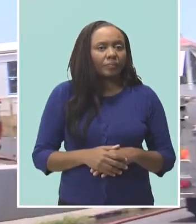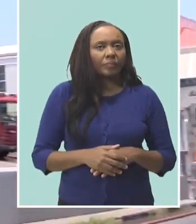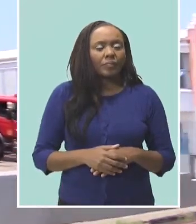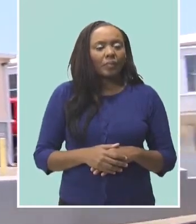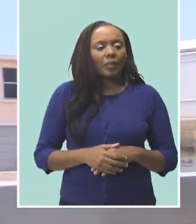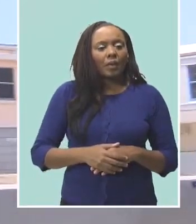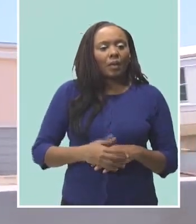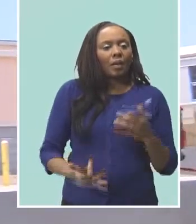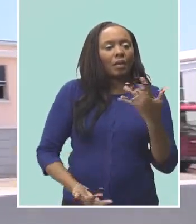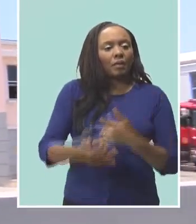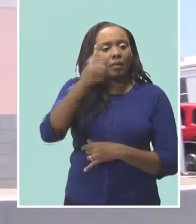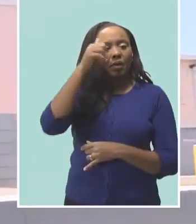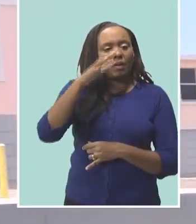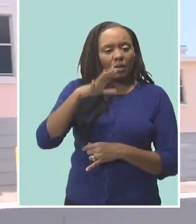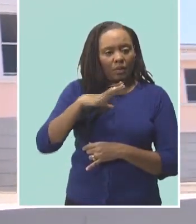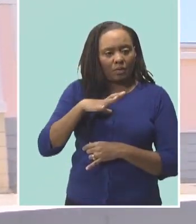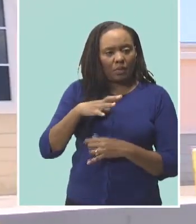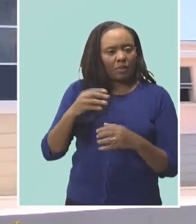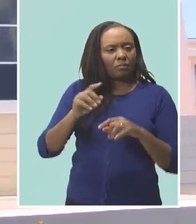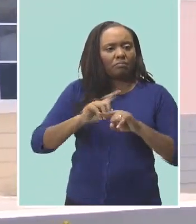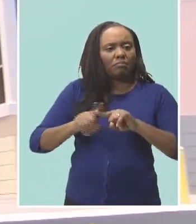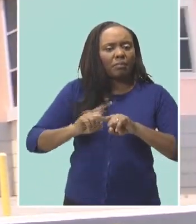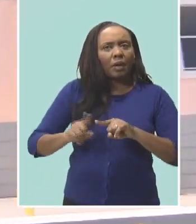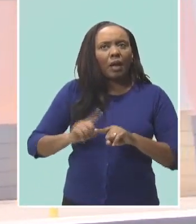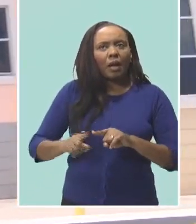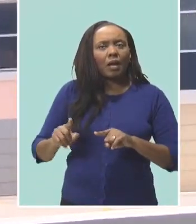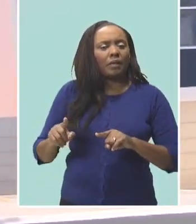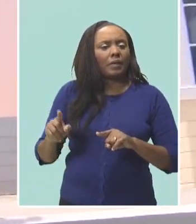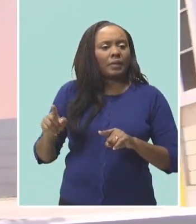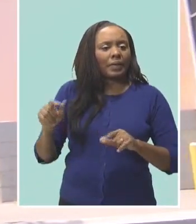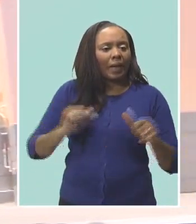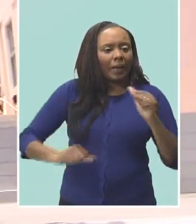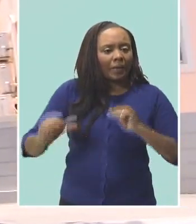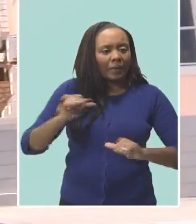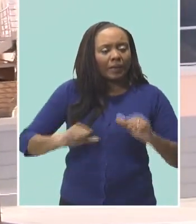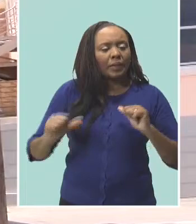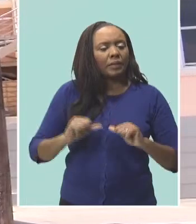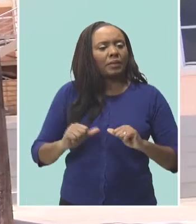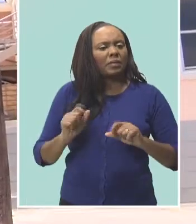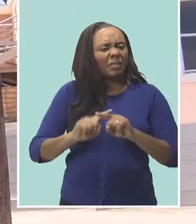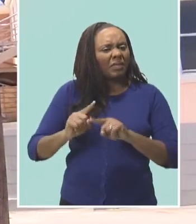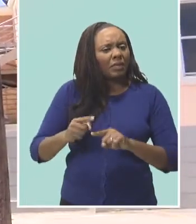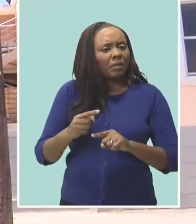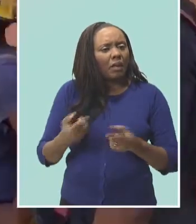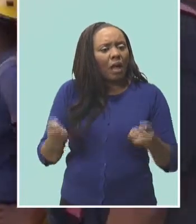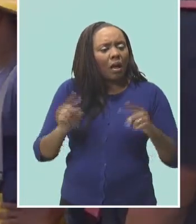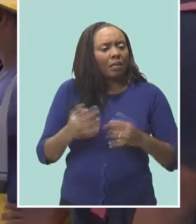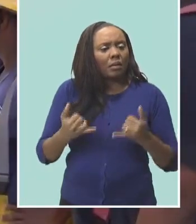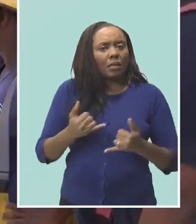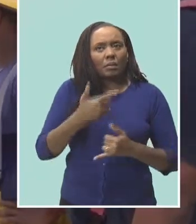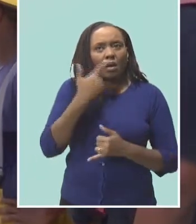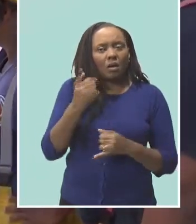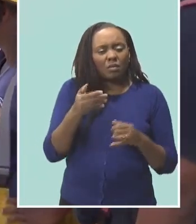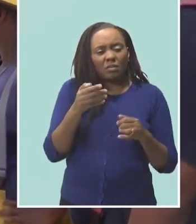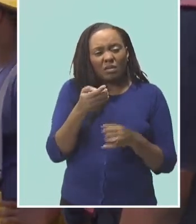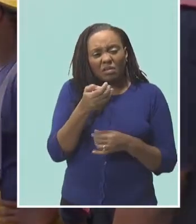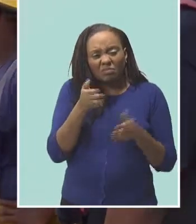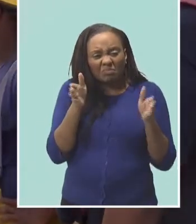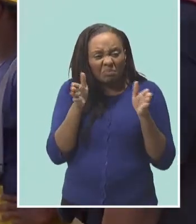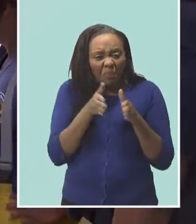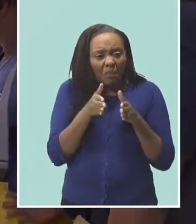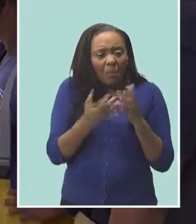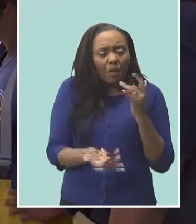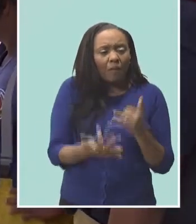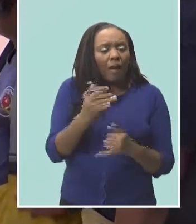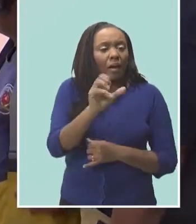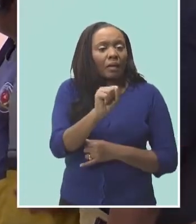through mop-up exercises after they got a small blaze at Starcom Network on River Road in the city under control. Mr. Maynard says they